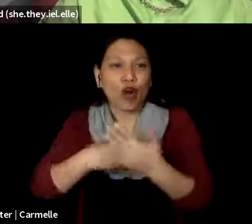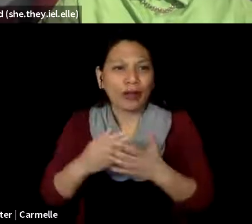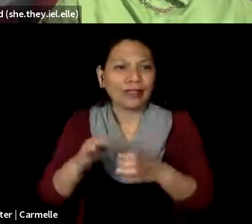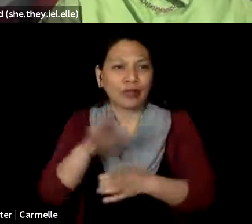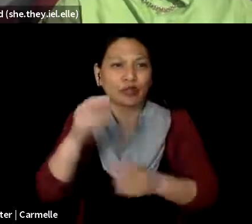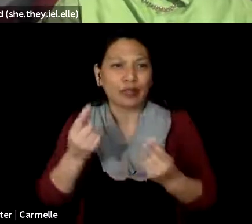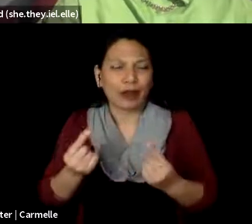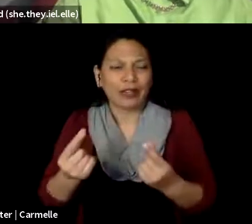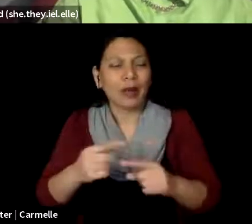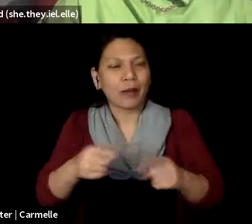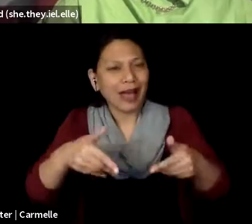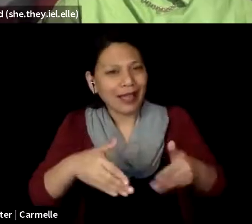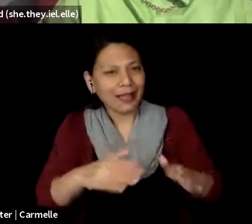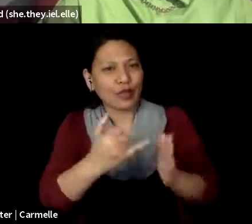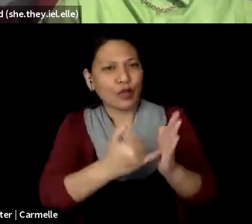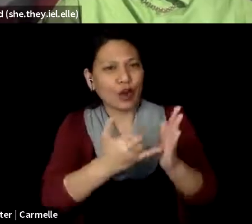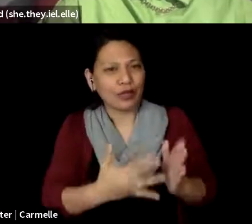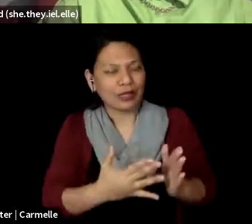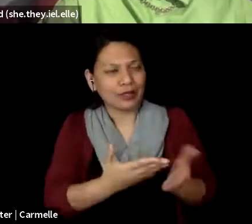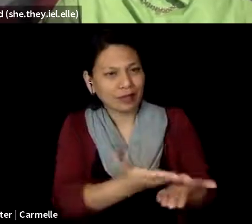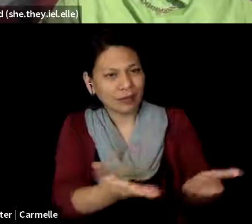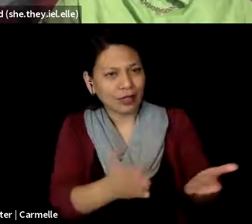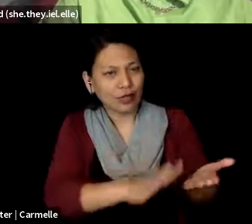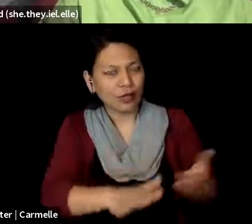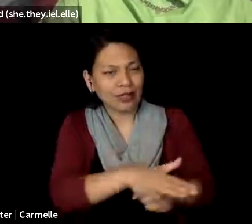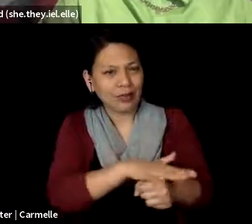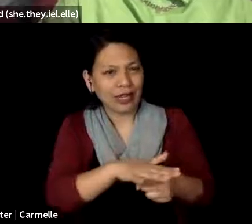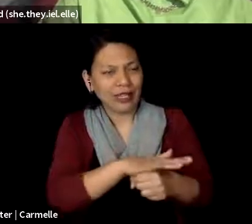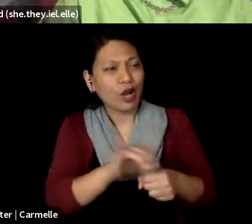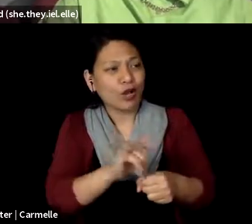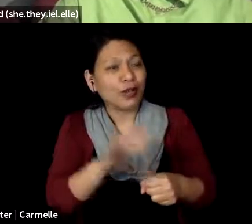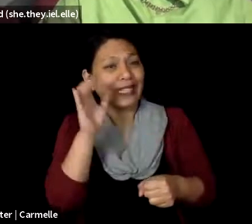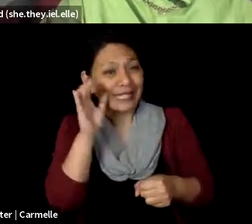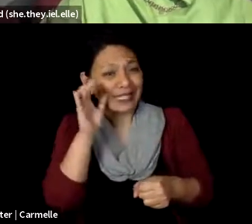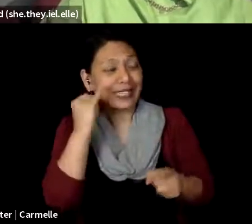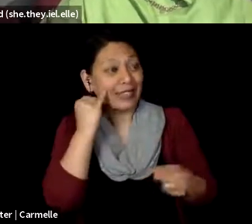artists and listen to the ones that are coming in that are saying, we would like to run in this way.